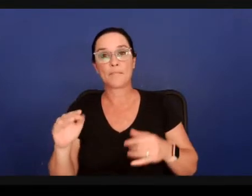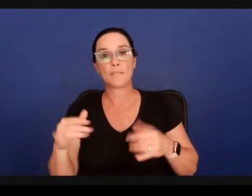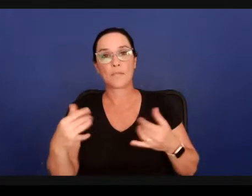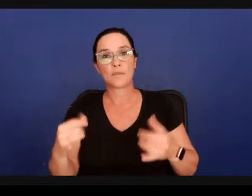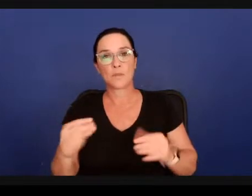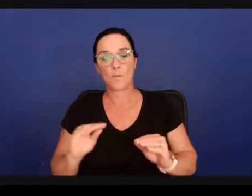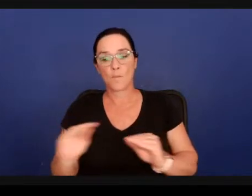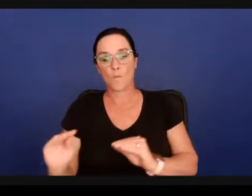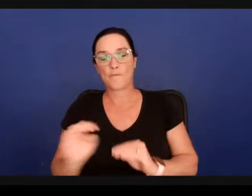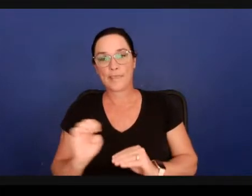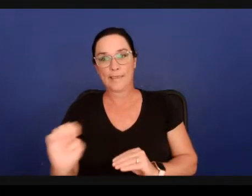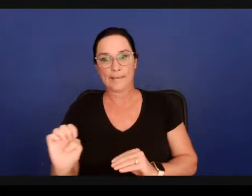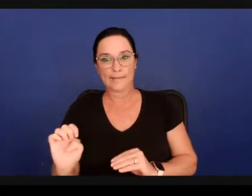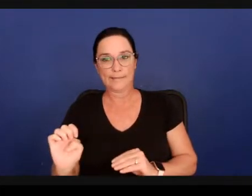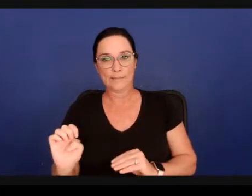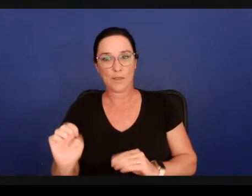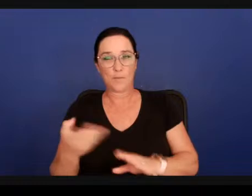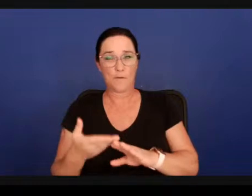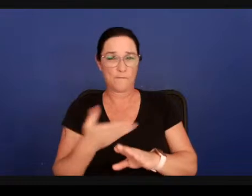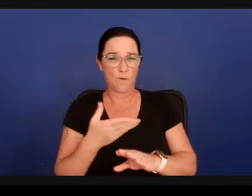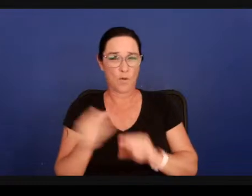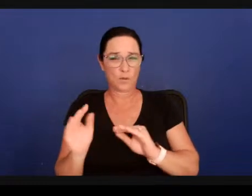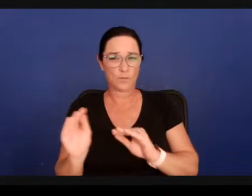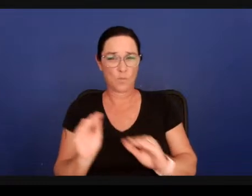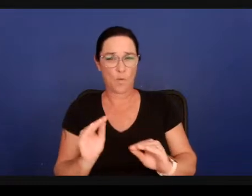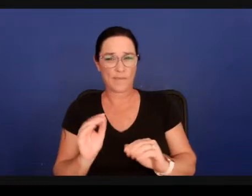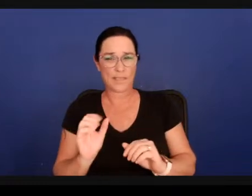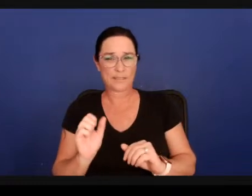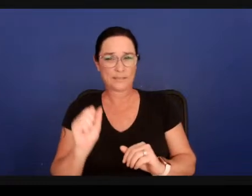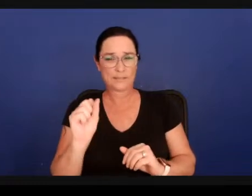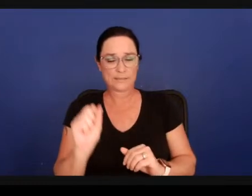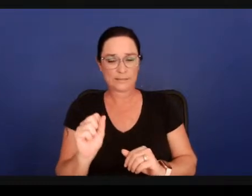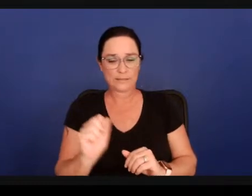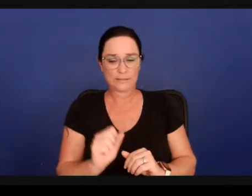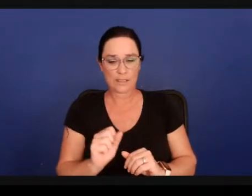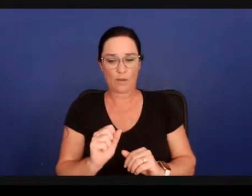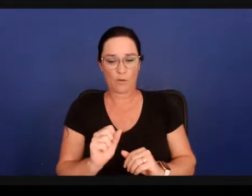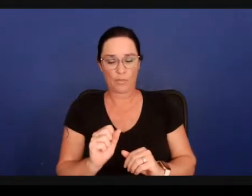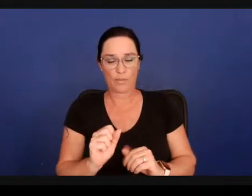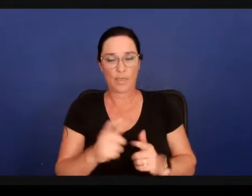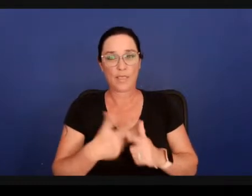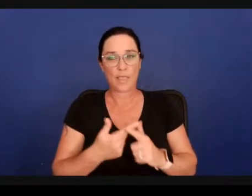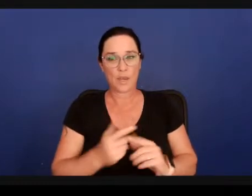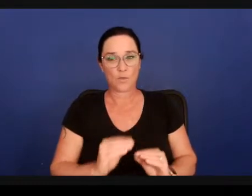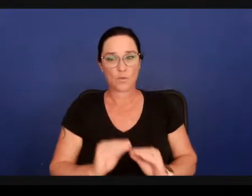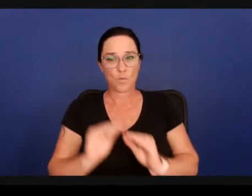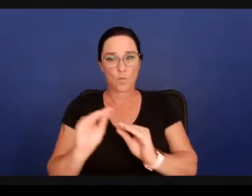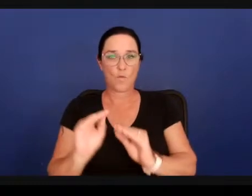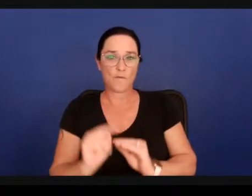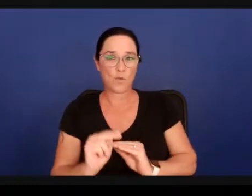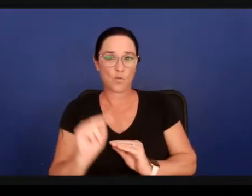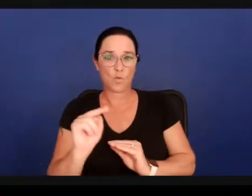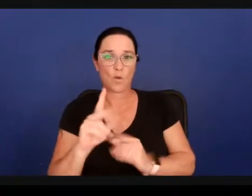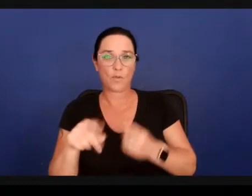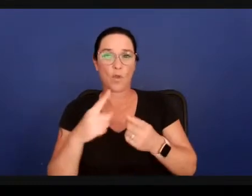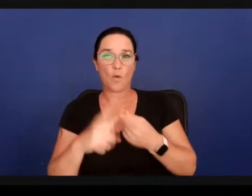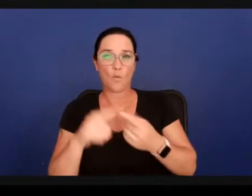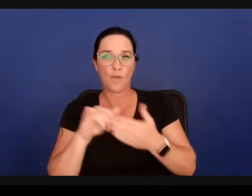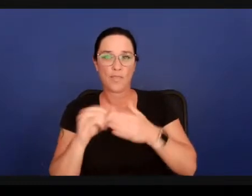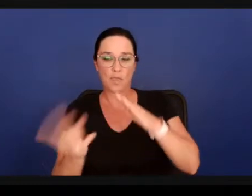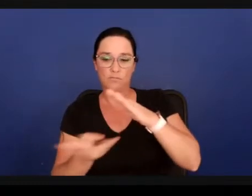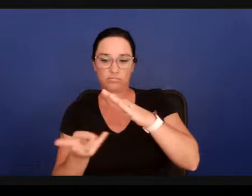It was moving to the south. It got pushed back to the north as that intrusion pulse went down the southwest